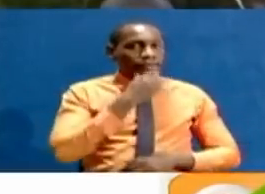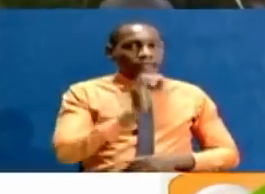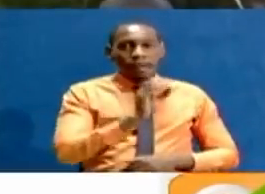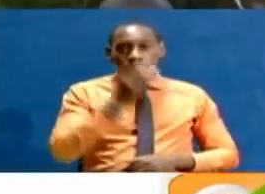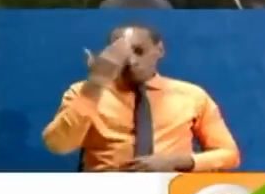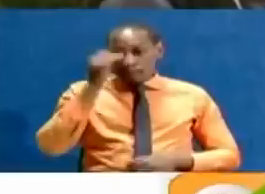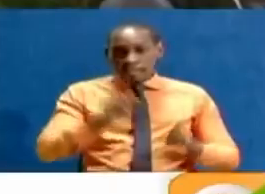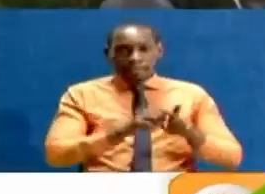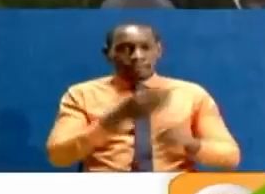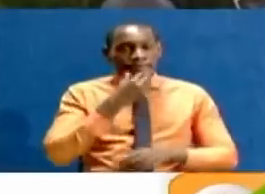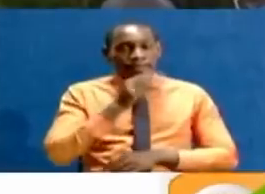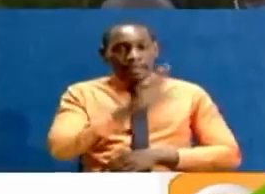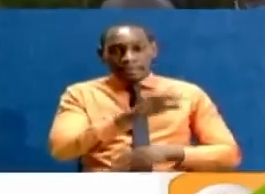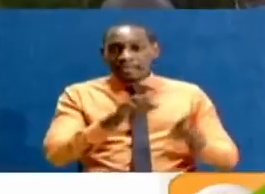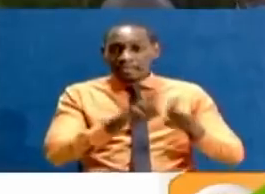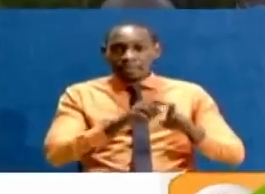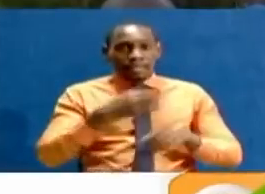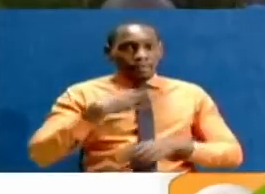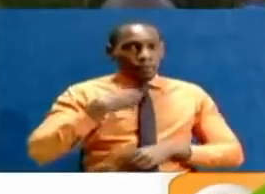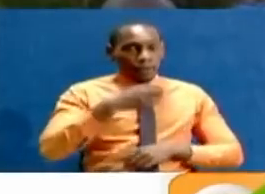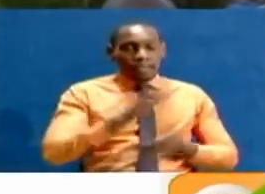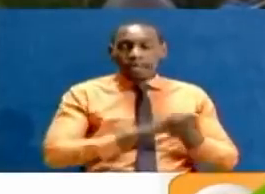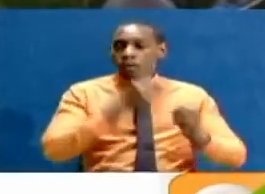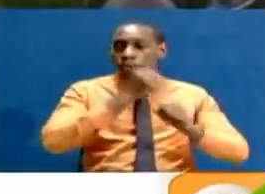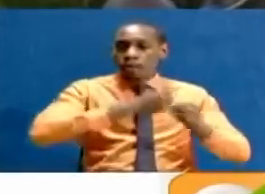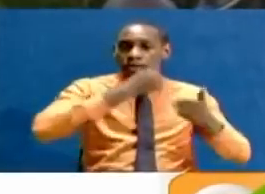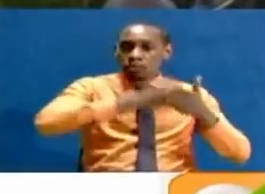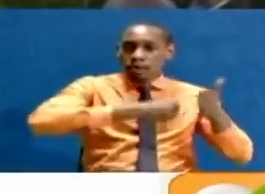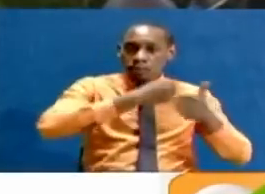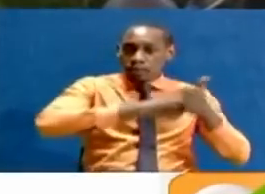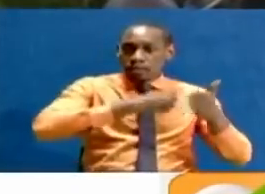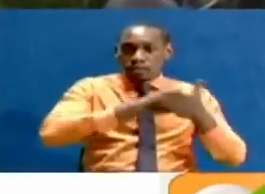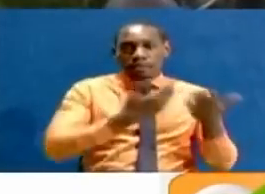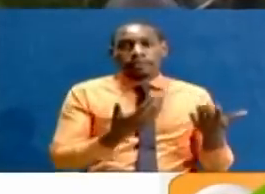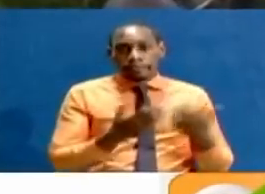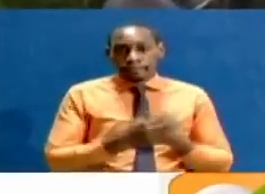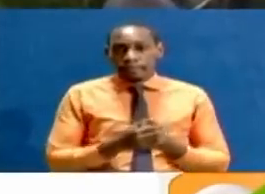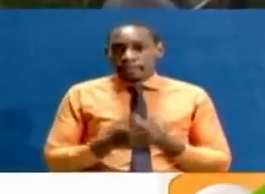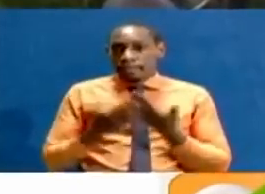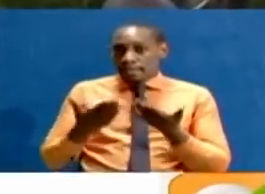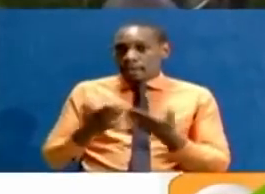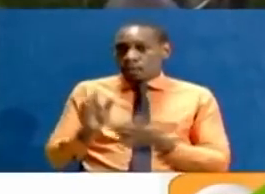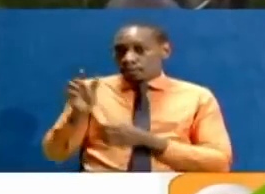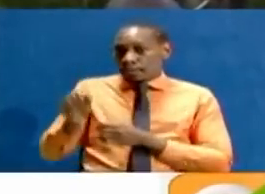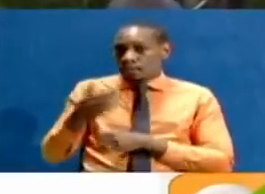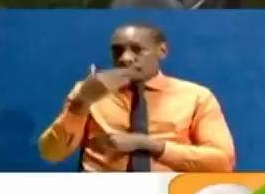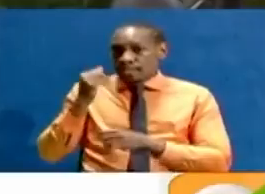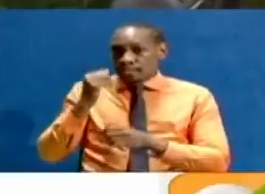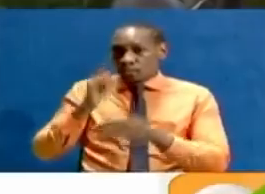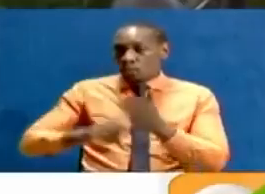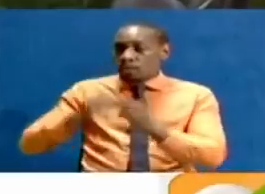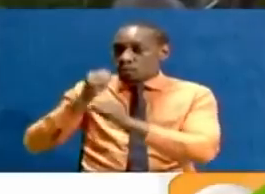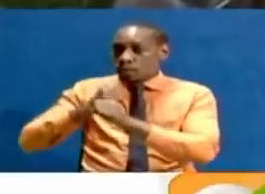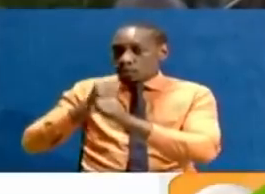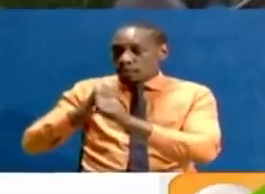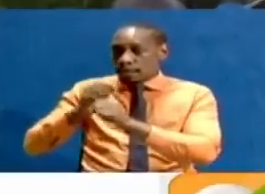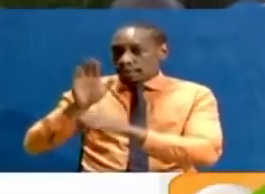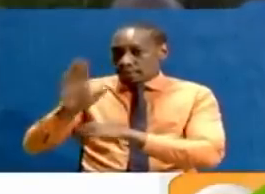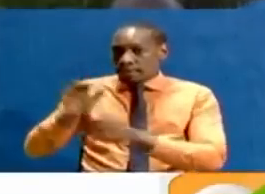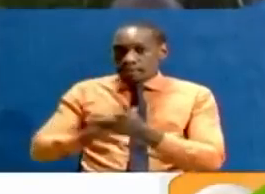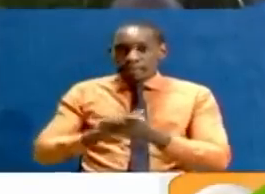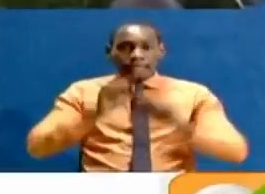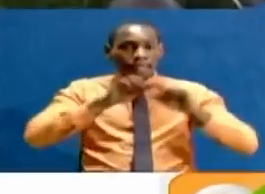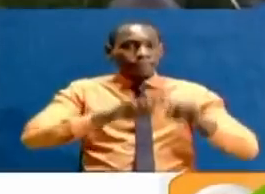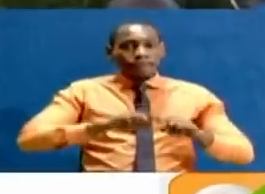kwa sababu hata baba yako yeye hiyo mali ametafuta na kufanya kazi. So mtu atilie bidii kwa kazi yake,